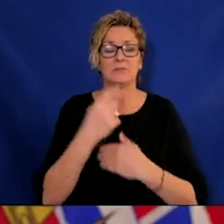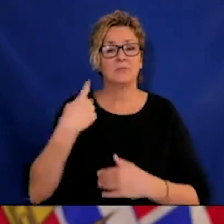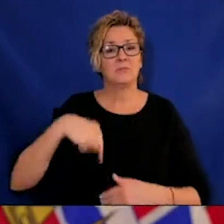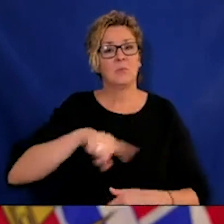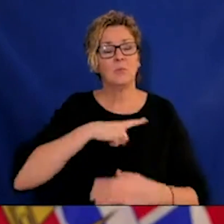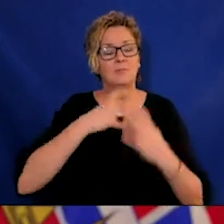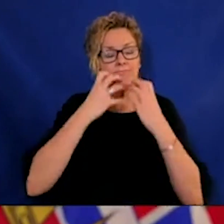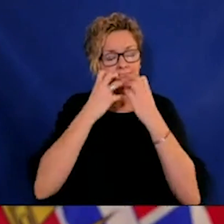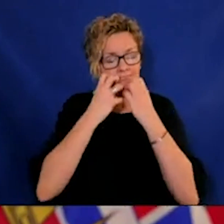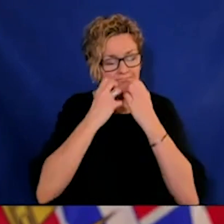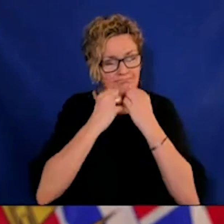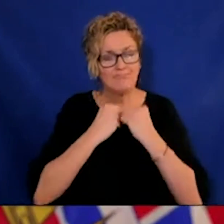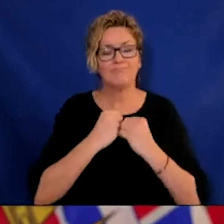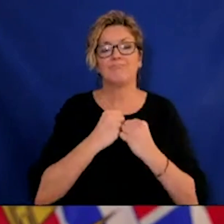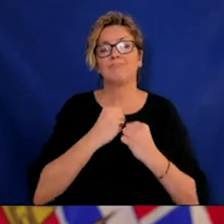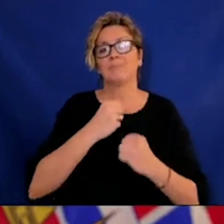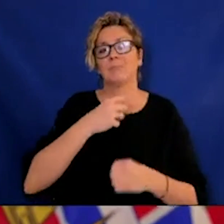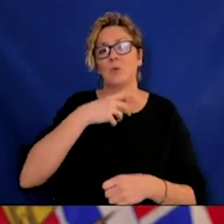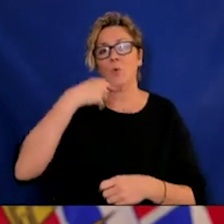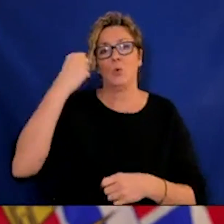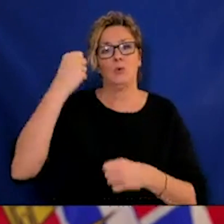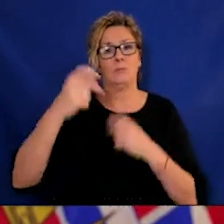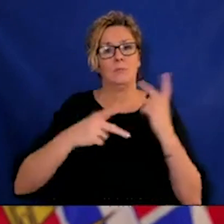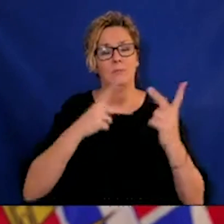our family, and our community.